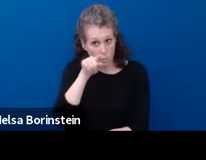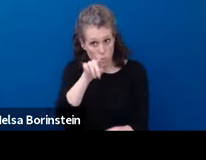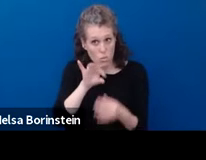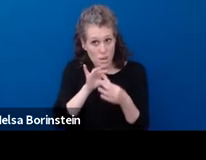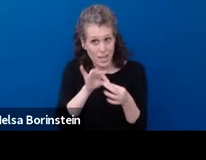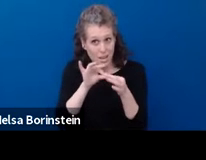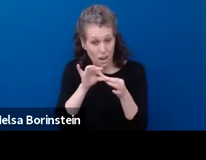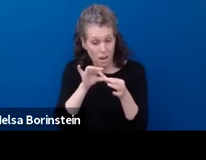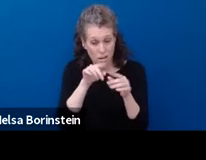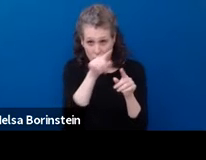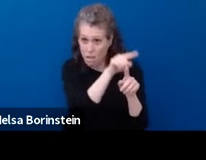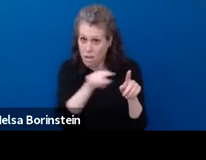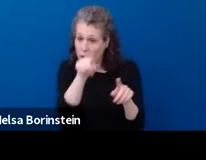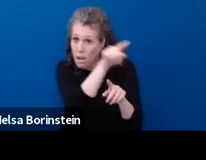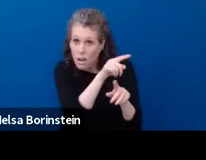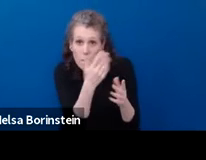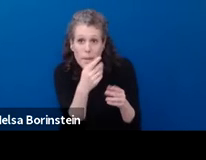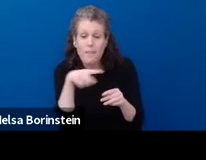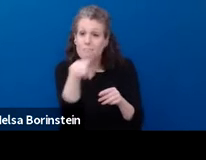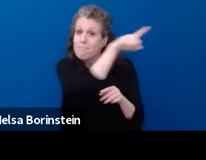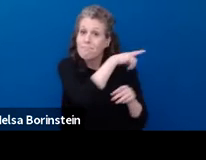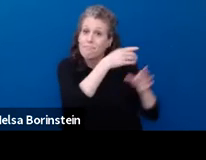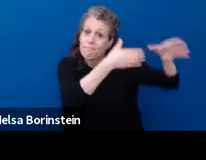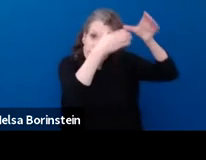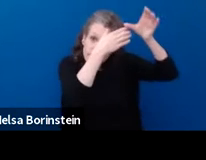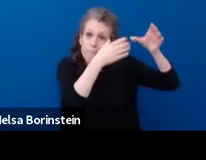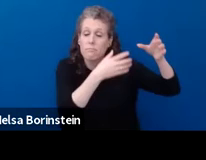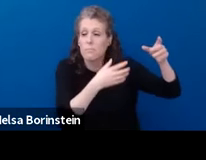that maybe their expertise in